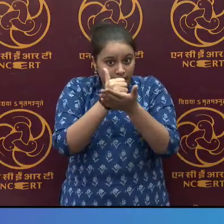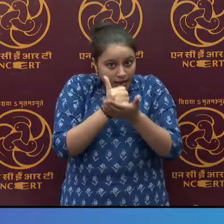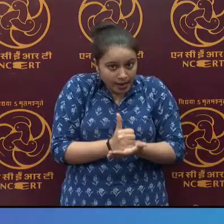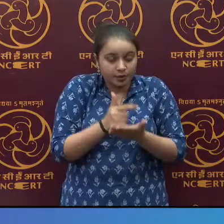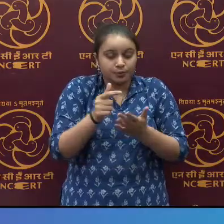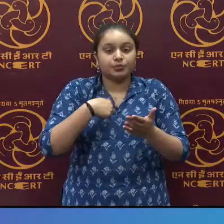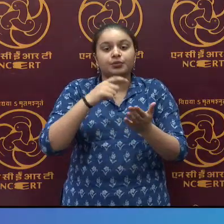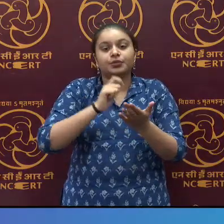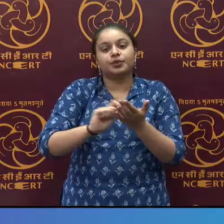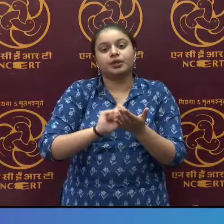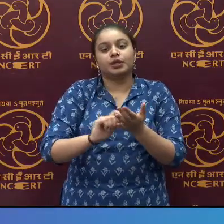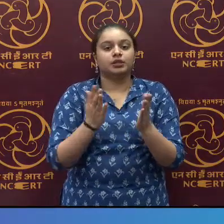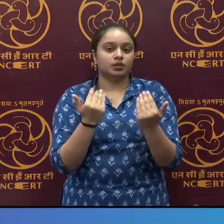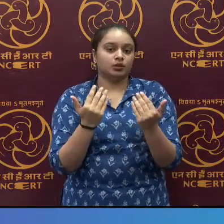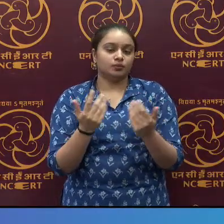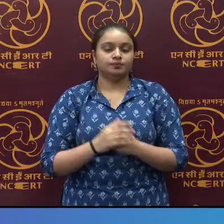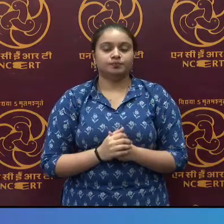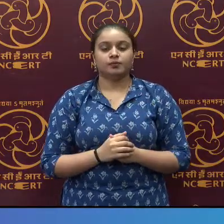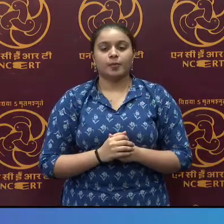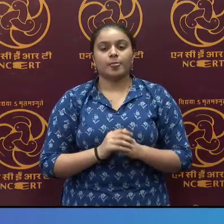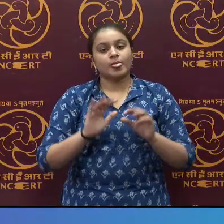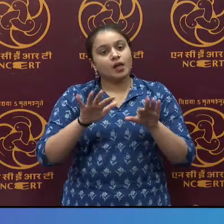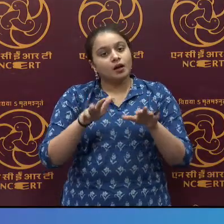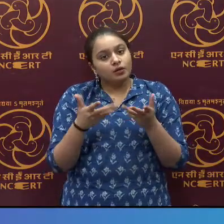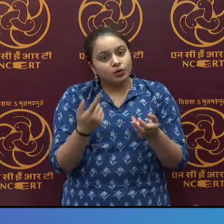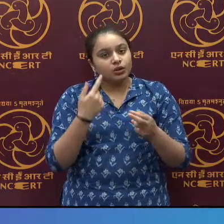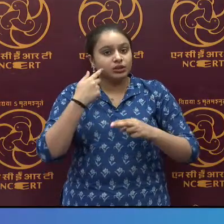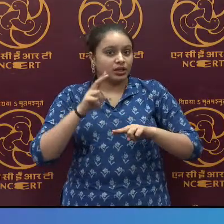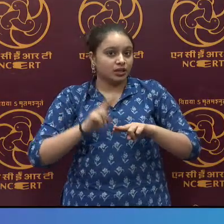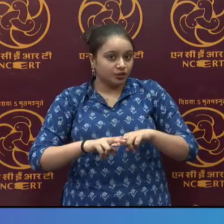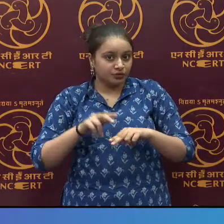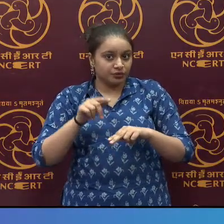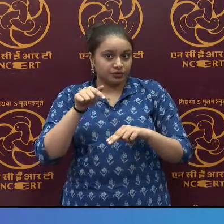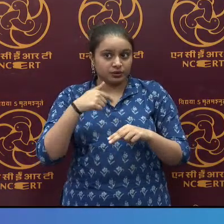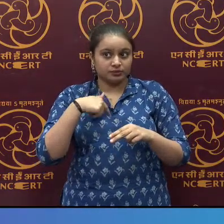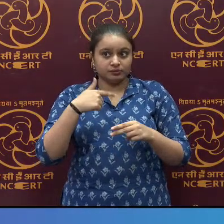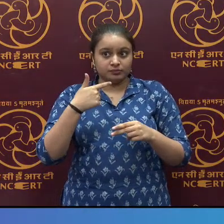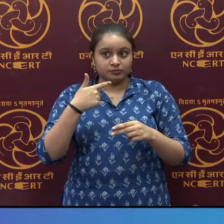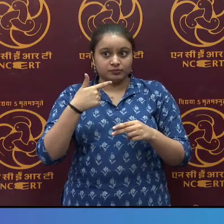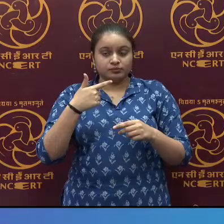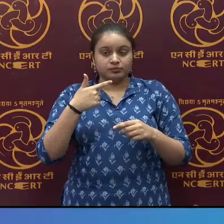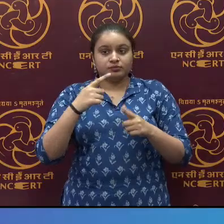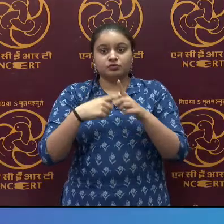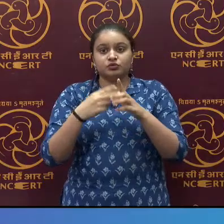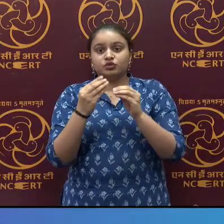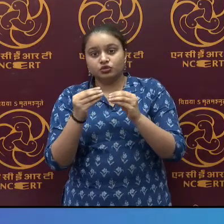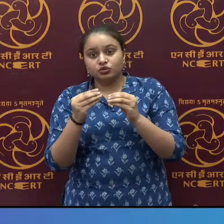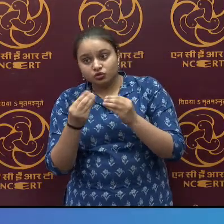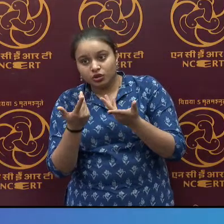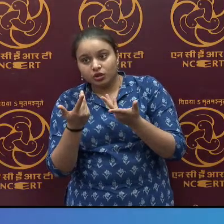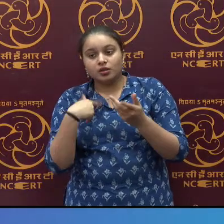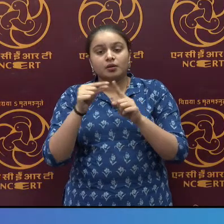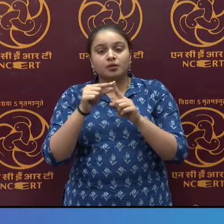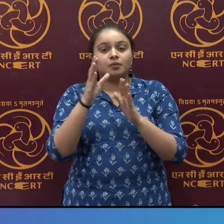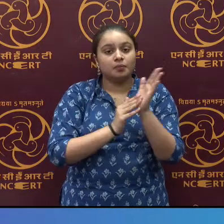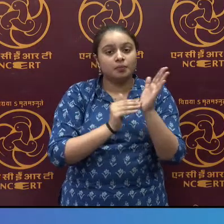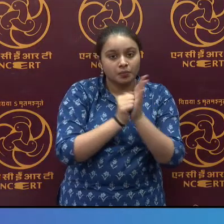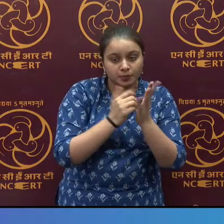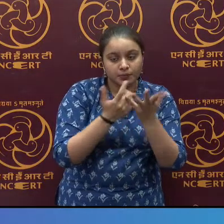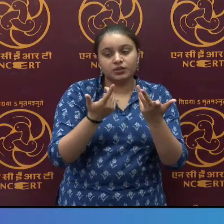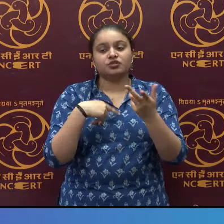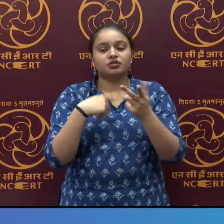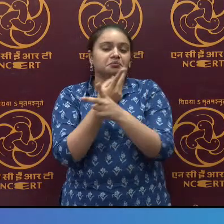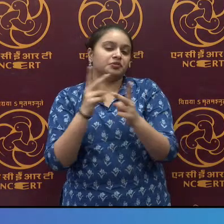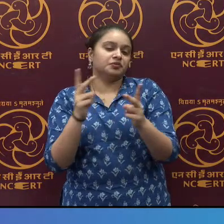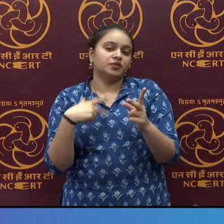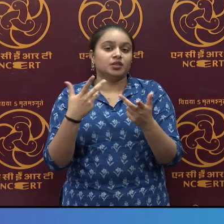how to write. And of course, if you are looking at careers like journalism, marketing, public relations, it's a very